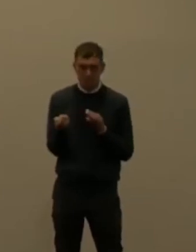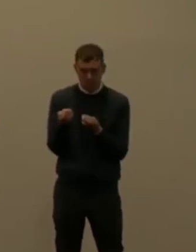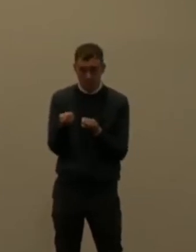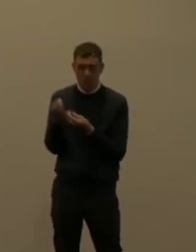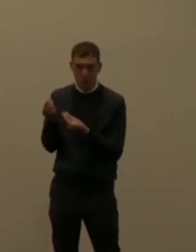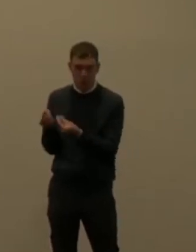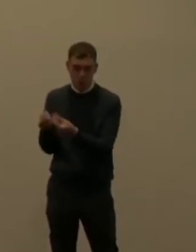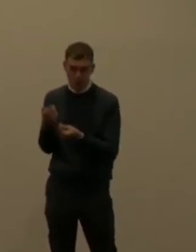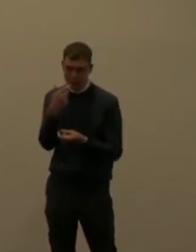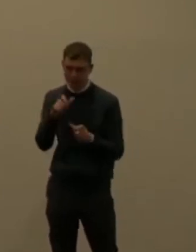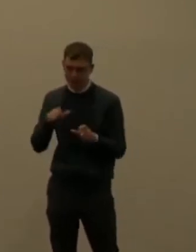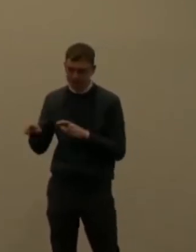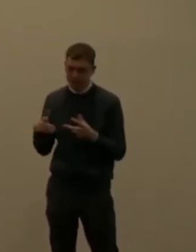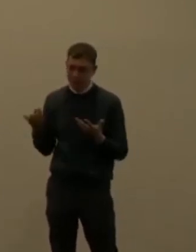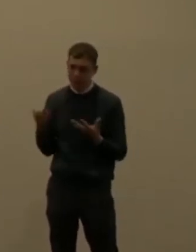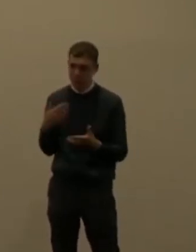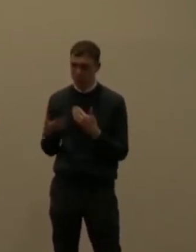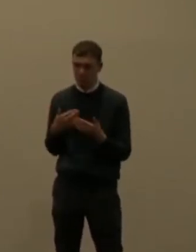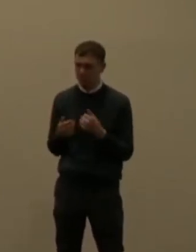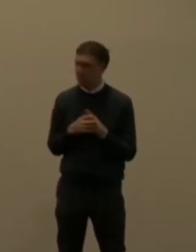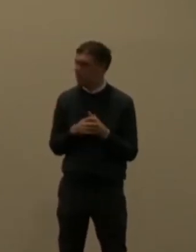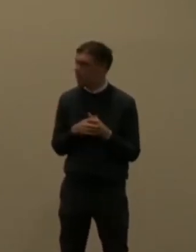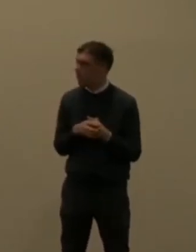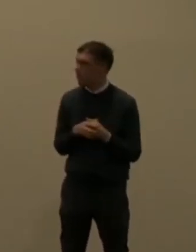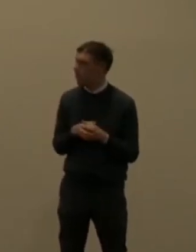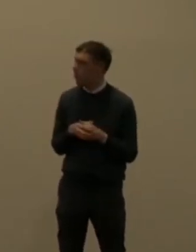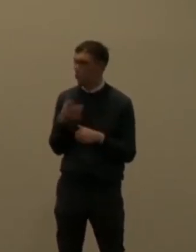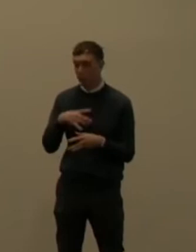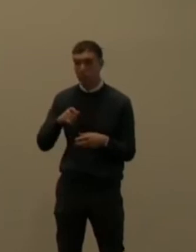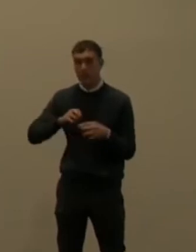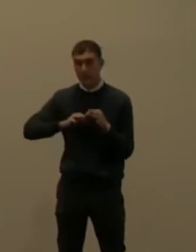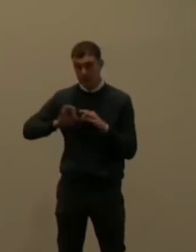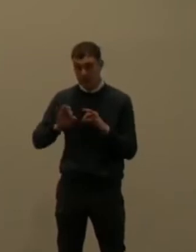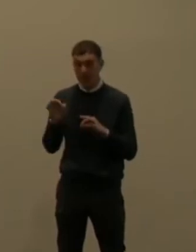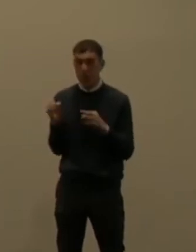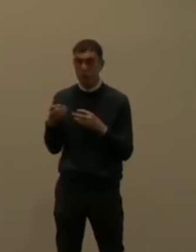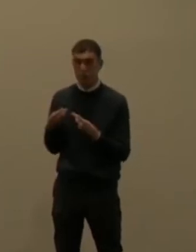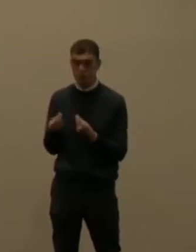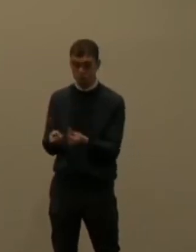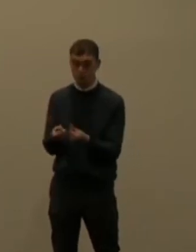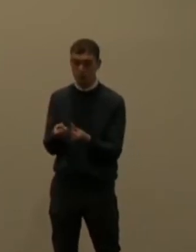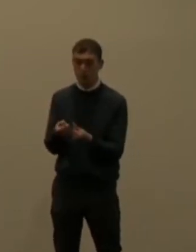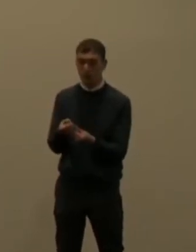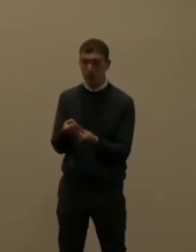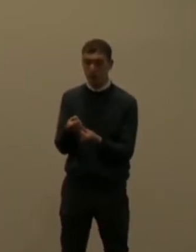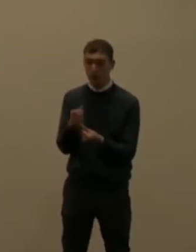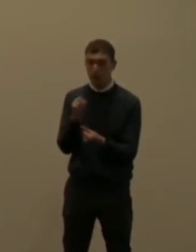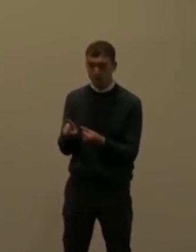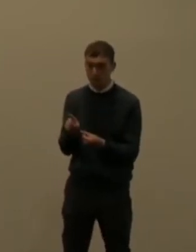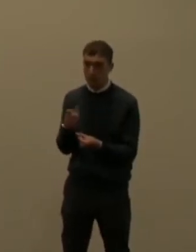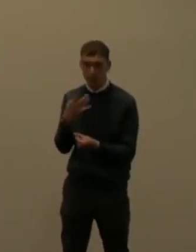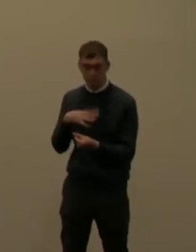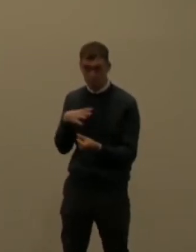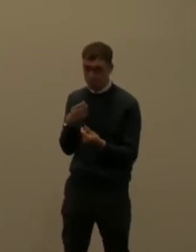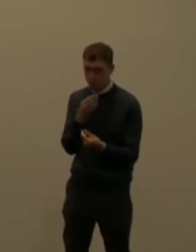creates some solution layers and it's completely a mess. So either, if you want to edit your solution, export it as it is. If you don't want to use